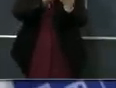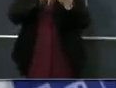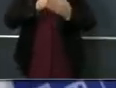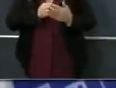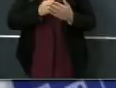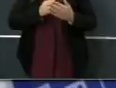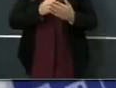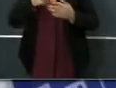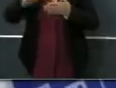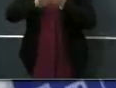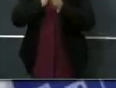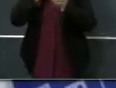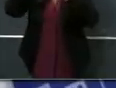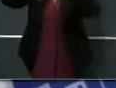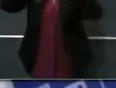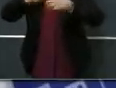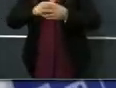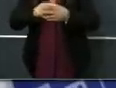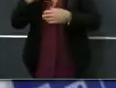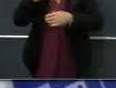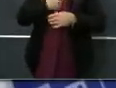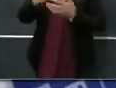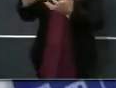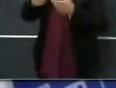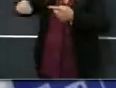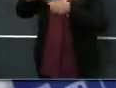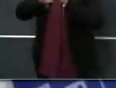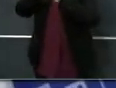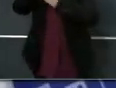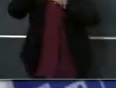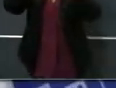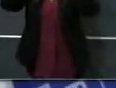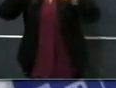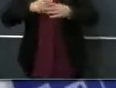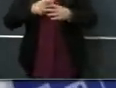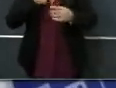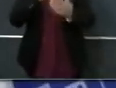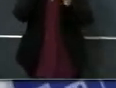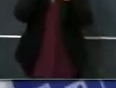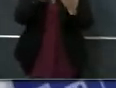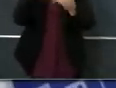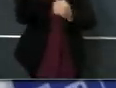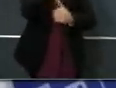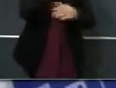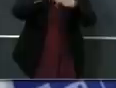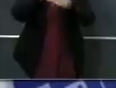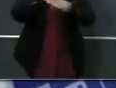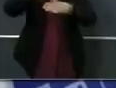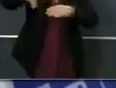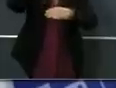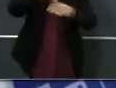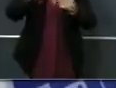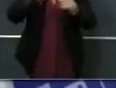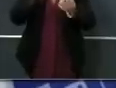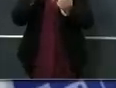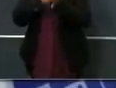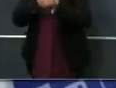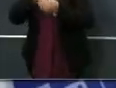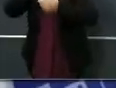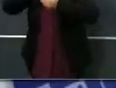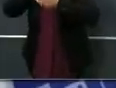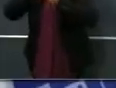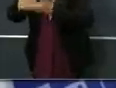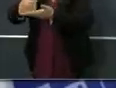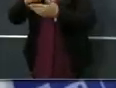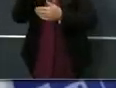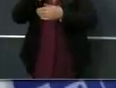them to be. So I want to give thanks to all of those who contributed to make this possible, and a special thanks to businesses like